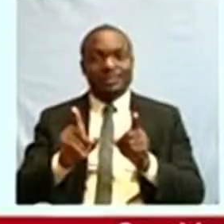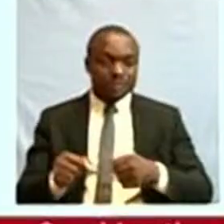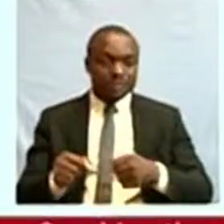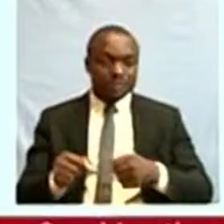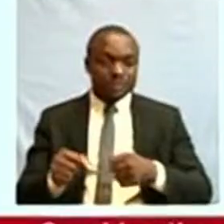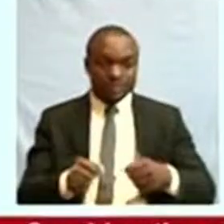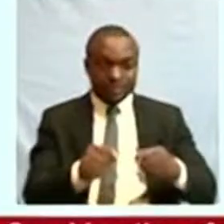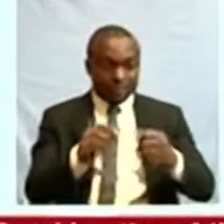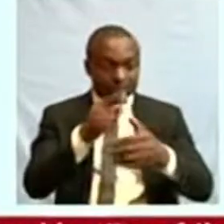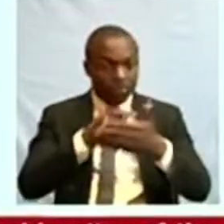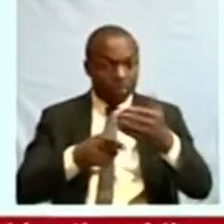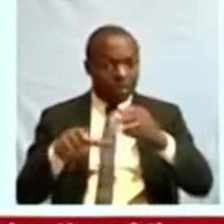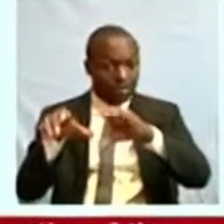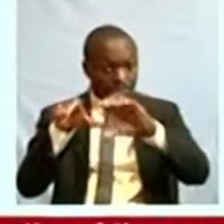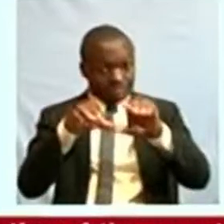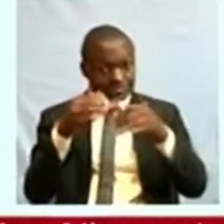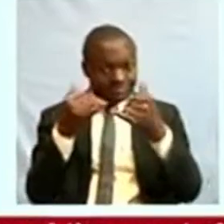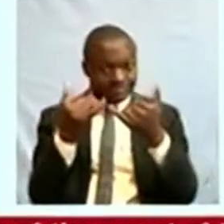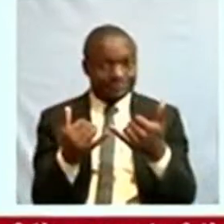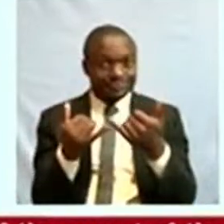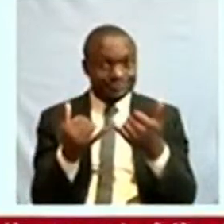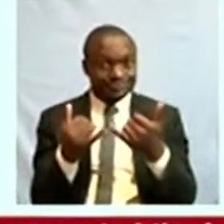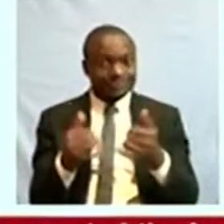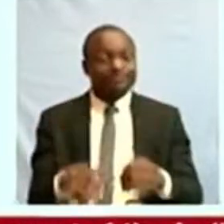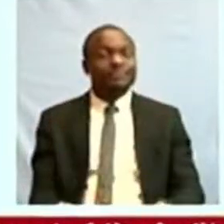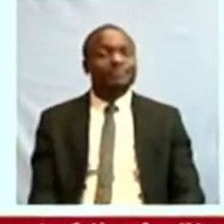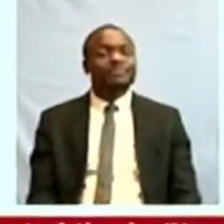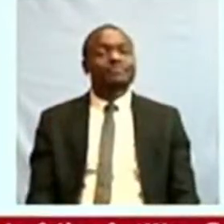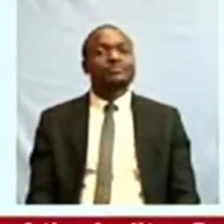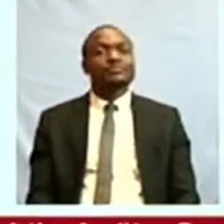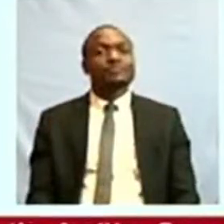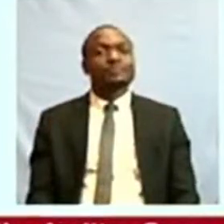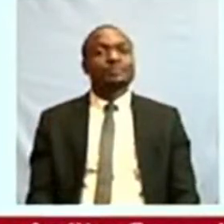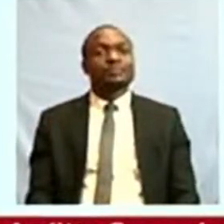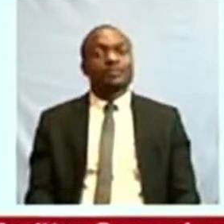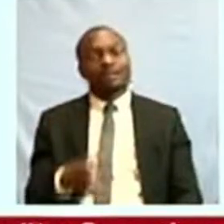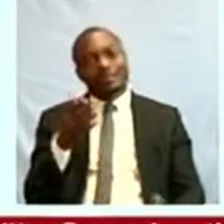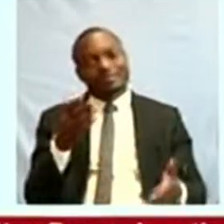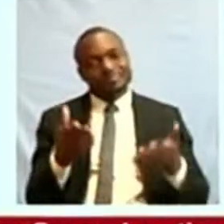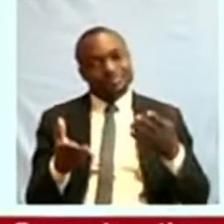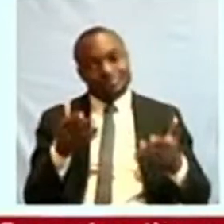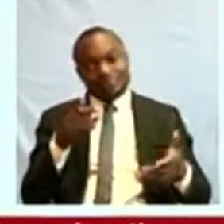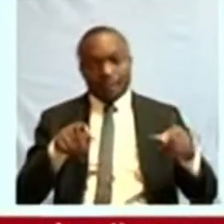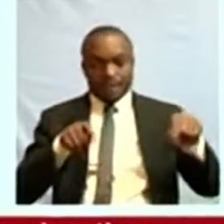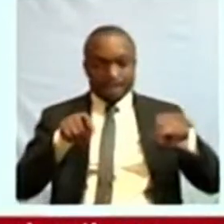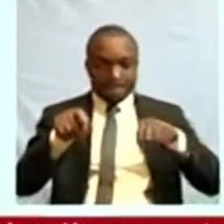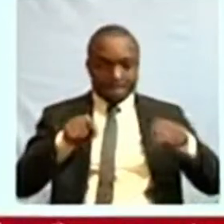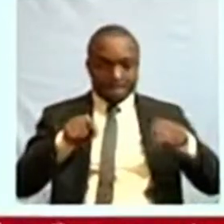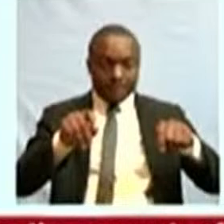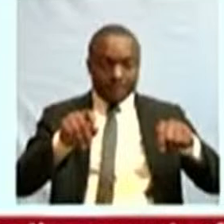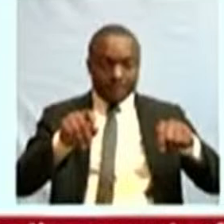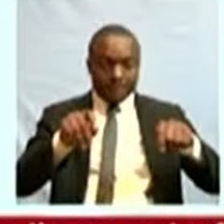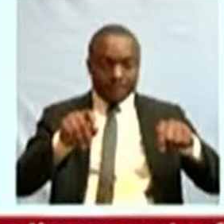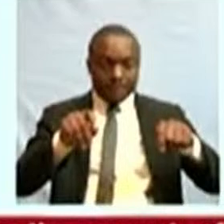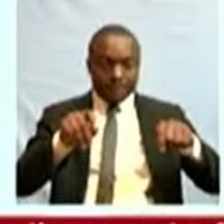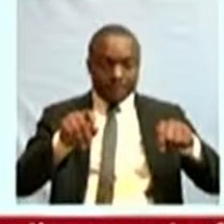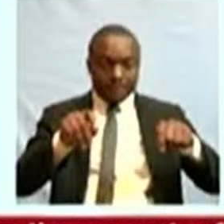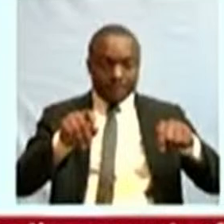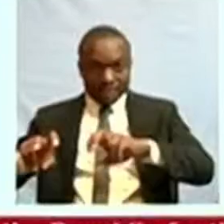What we are doing now is we are able to maybe run a check one against the